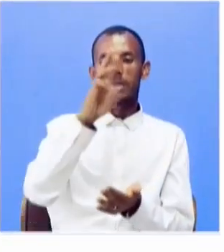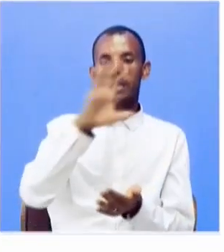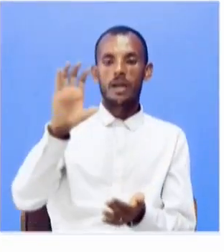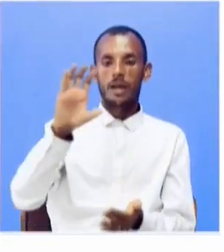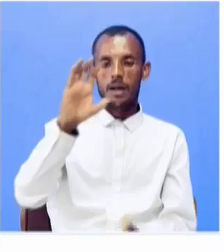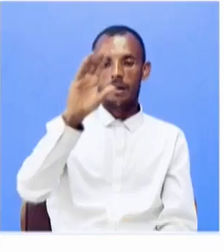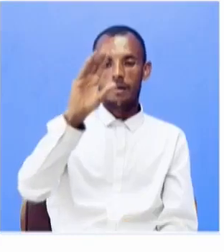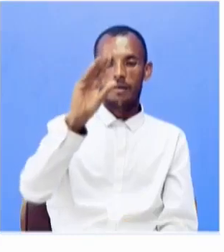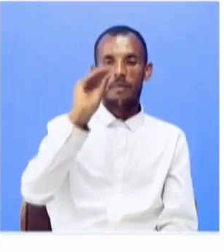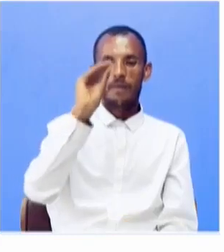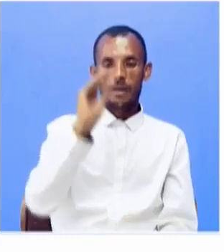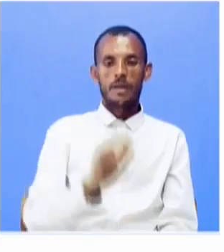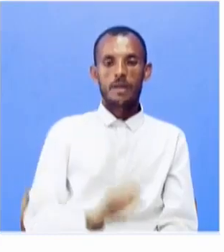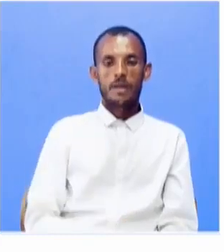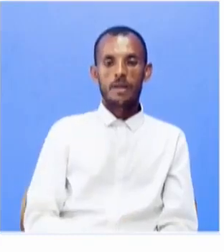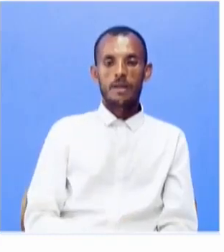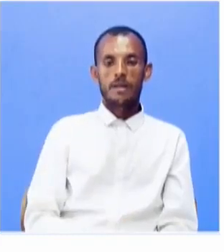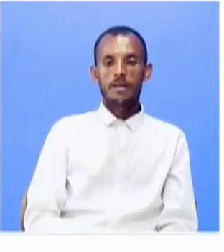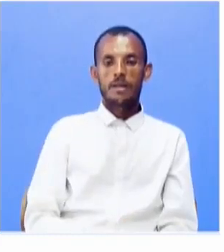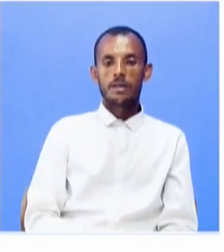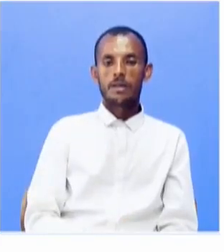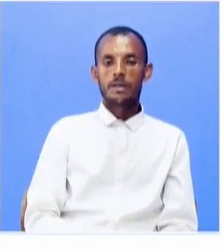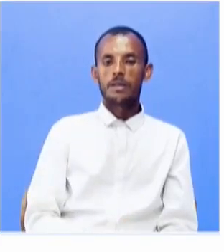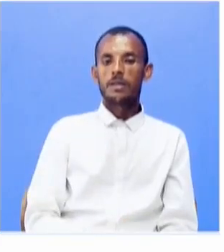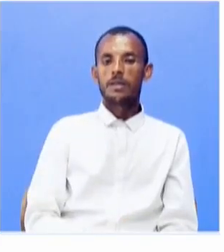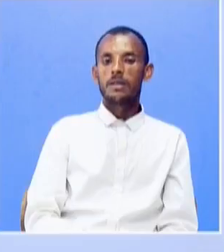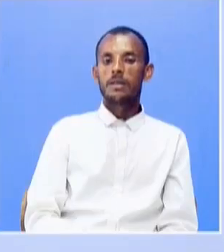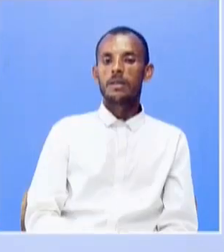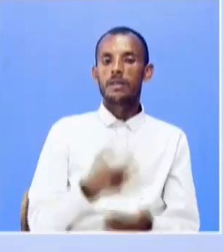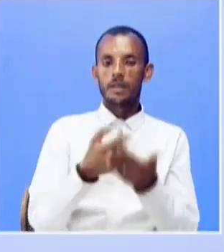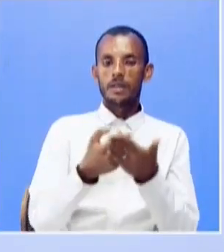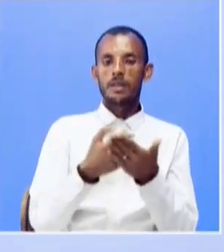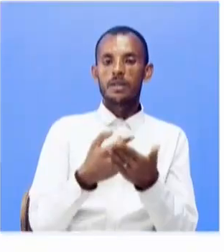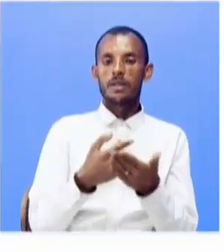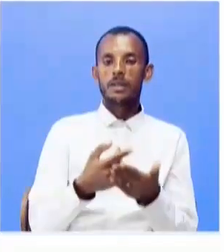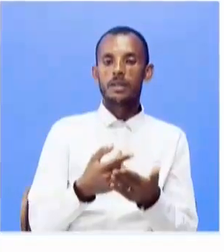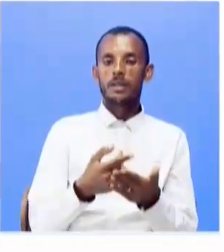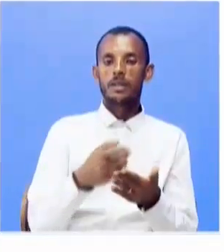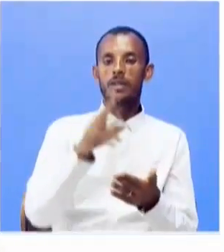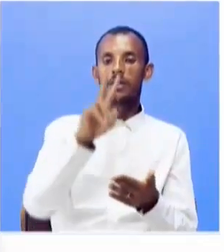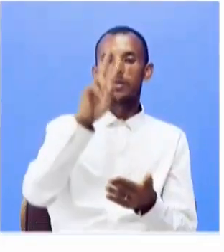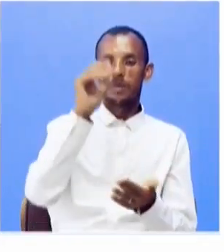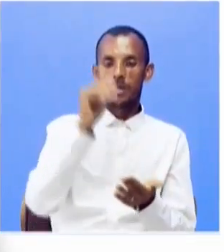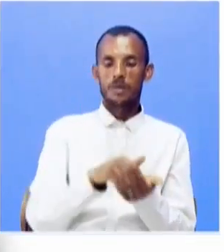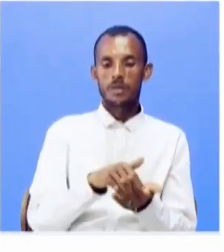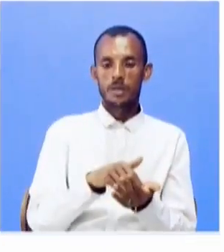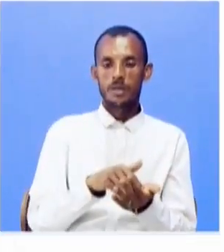2,000. Therefore, it takes the difference of the two. Here, it is 2,000